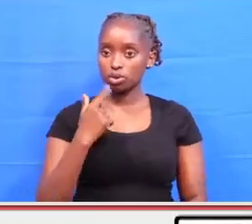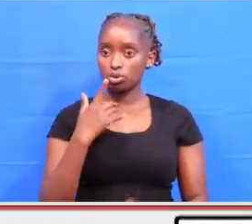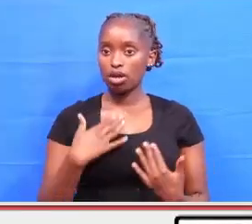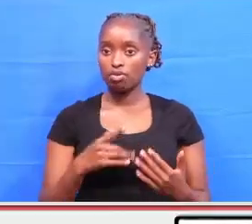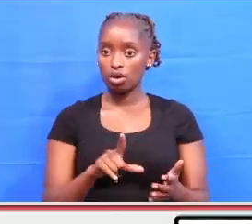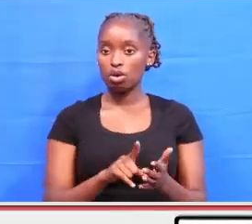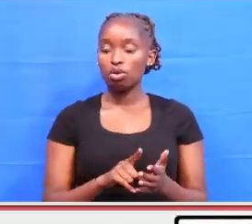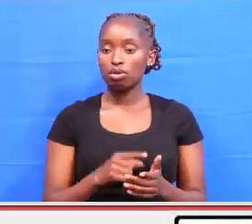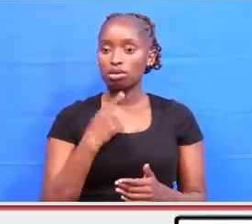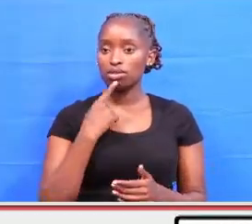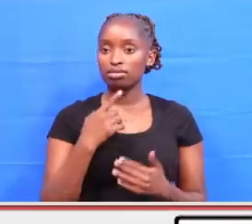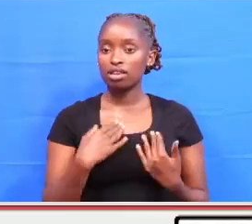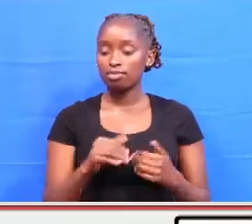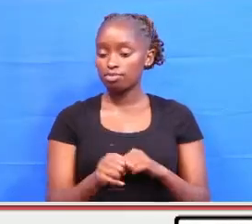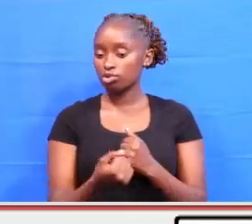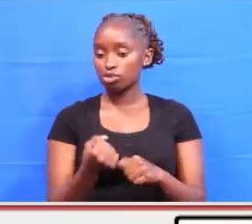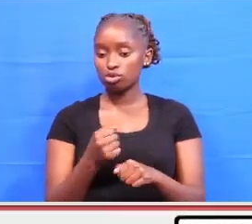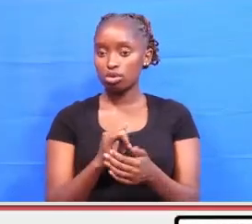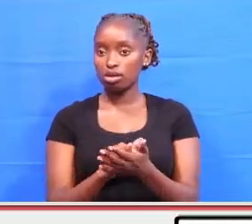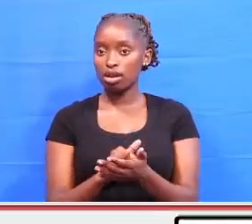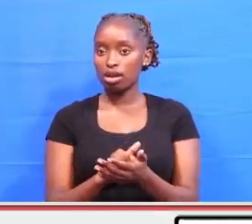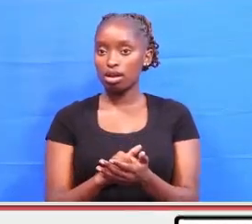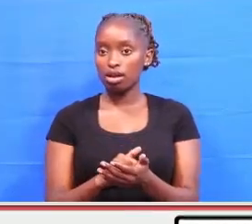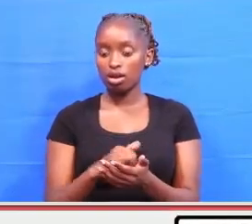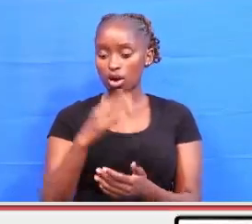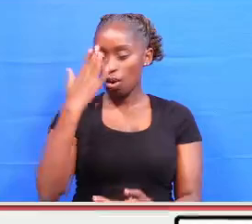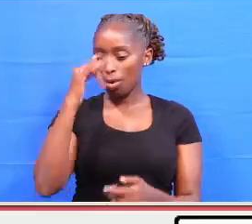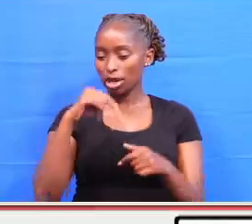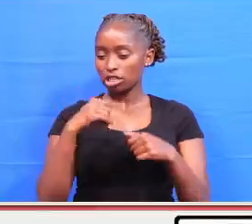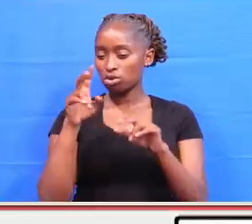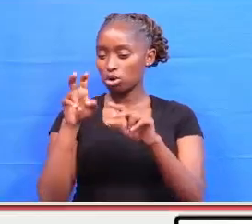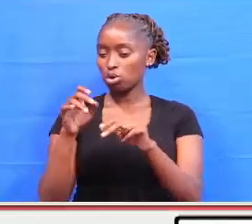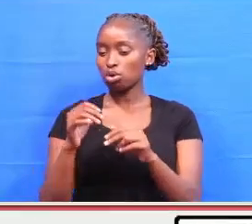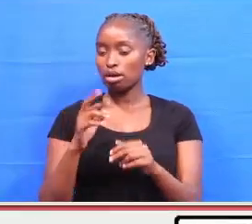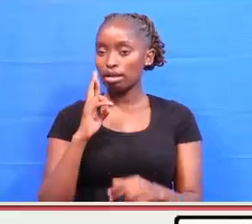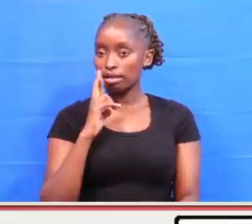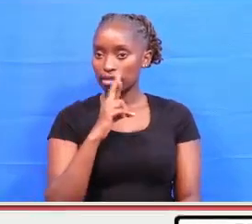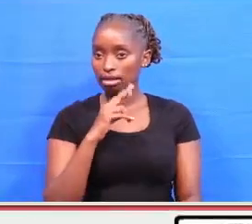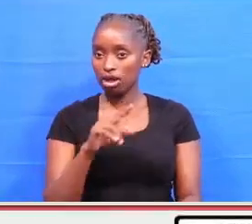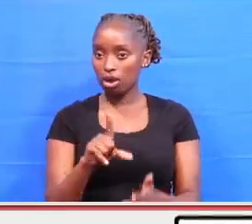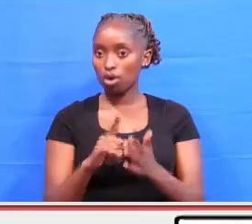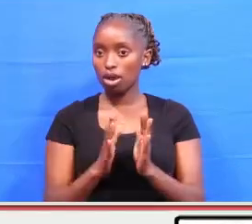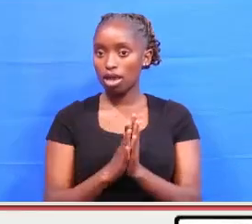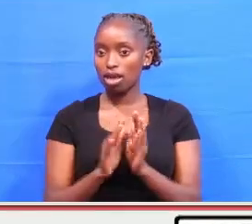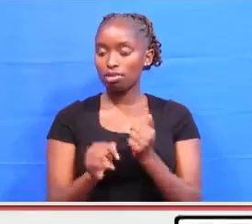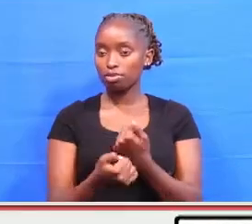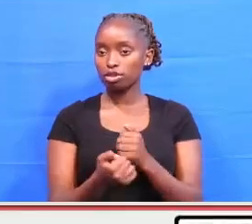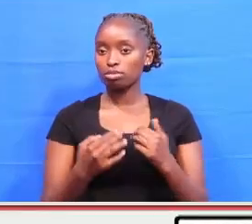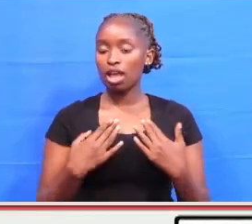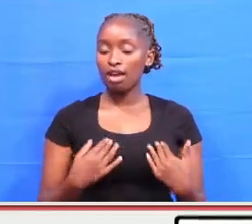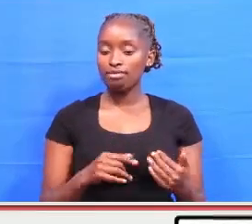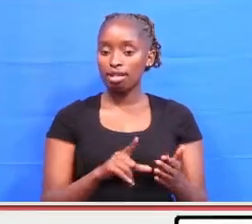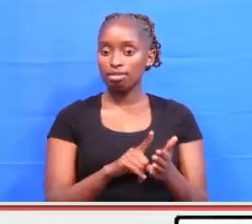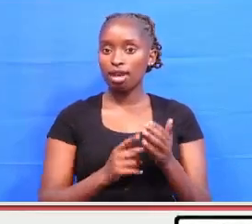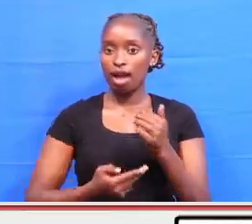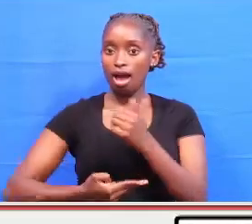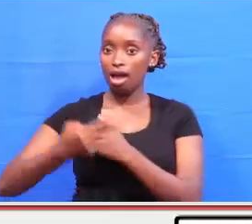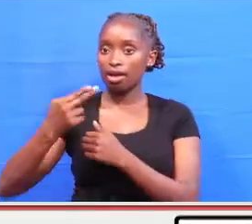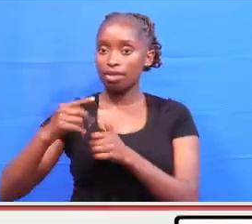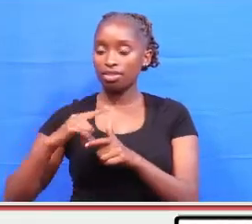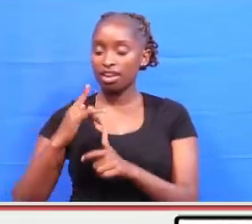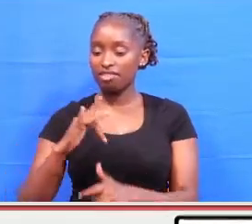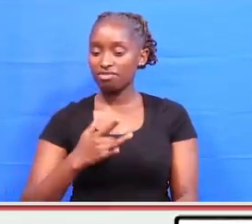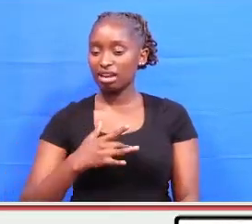can't lend you because mm-hmm. I see you are a risky borrower and yet I can't charge you higher, mm-hmm. then you are